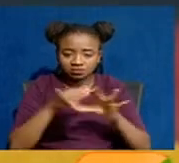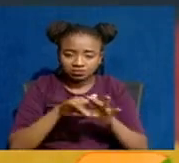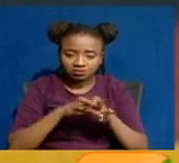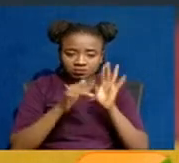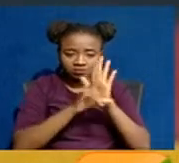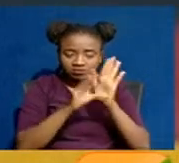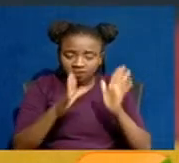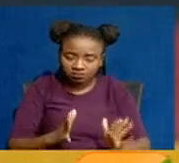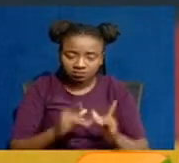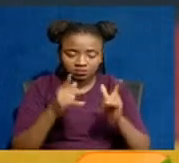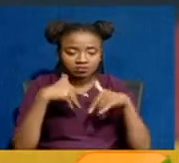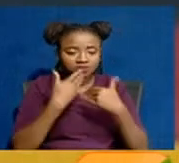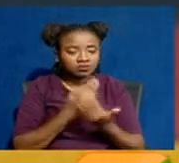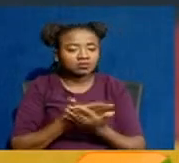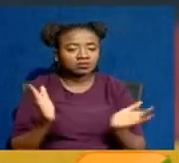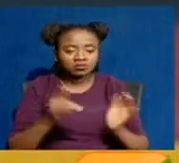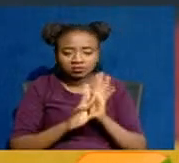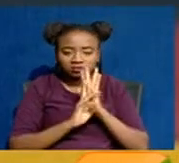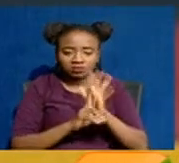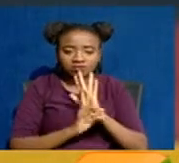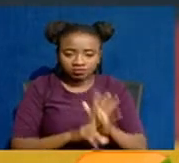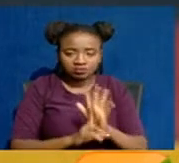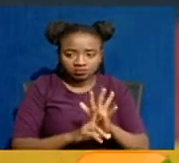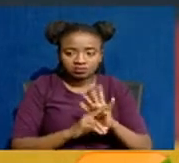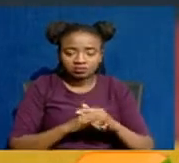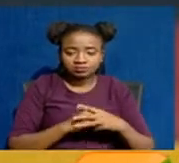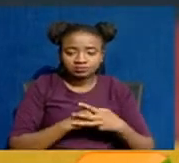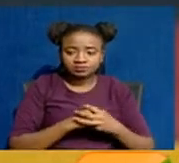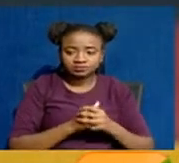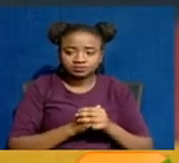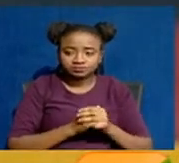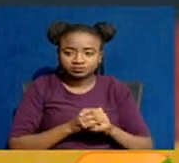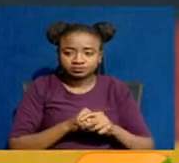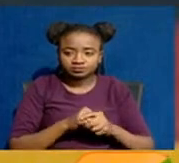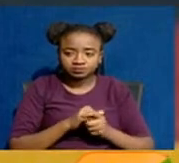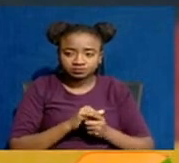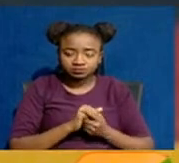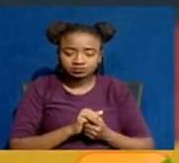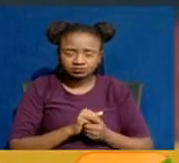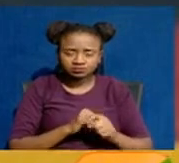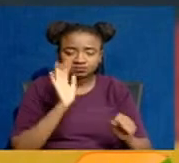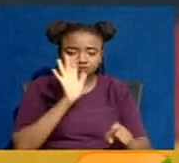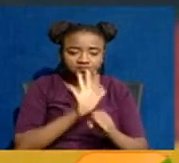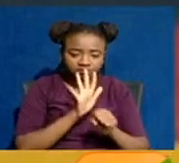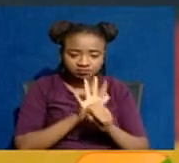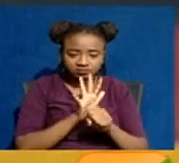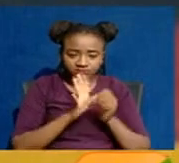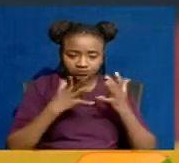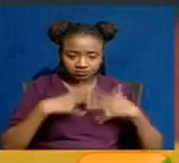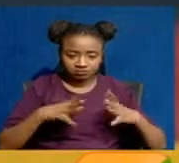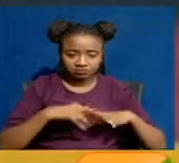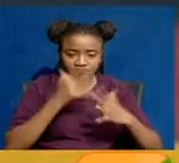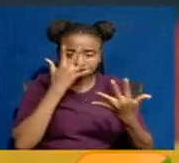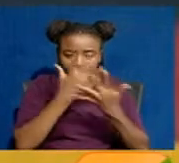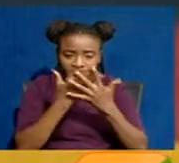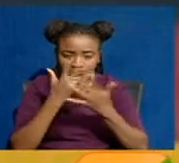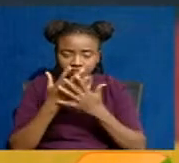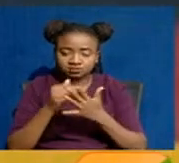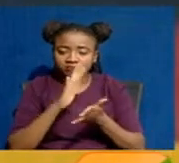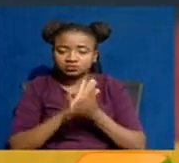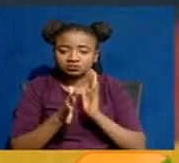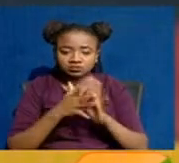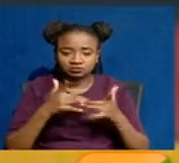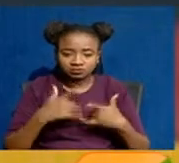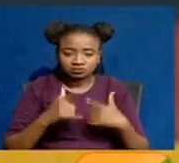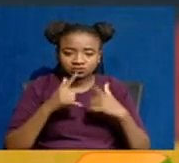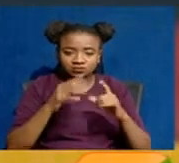there comes in the question that you have asked in regards to what happened during the Gen Z protests. A lot of persons were being held incommunicado, which is actually